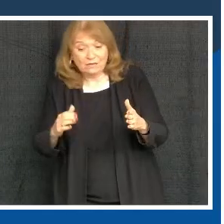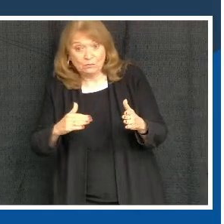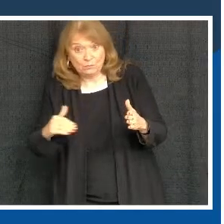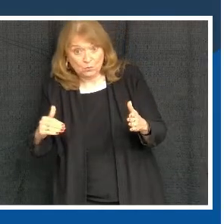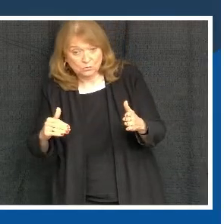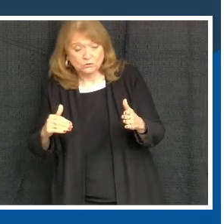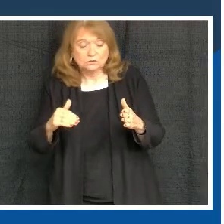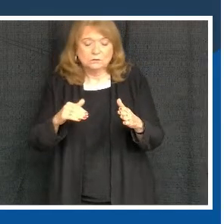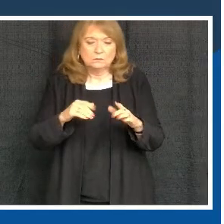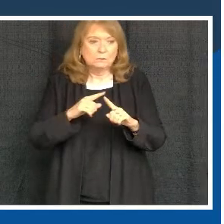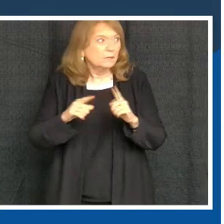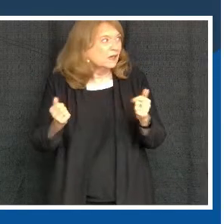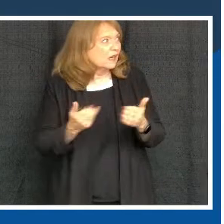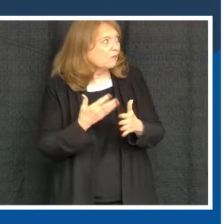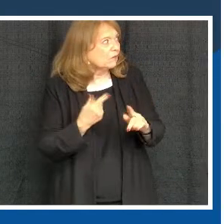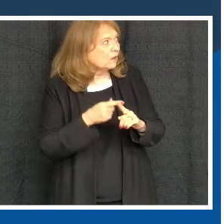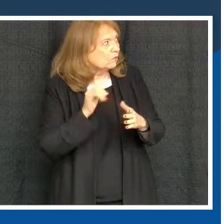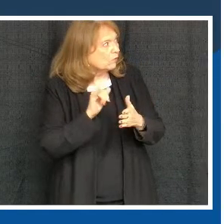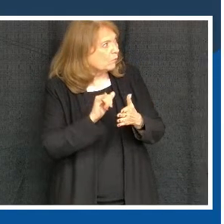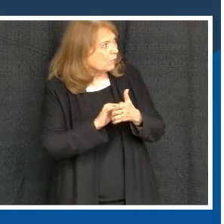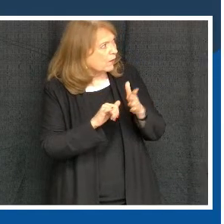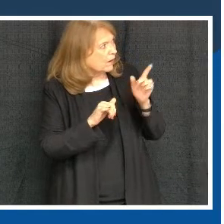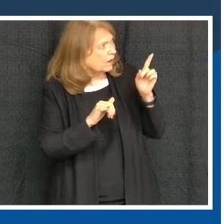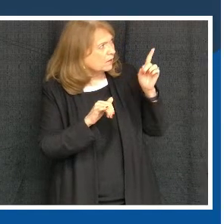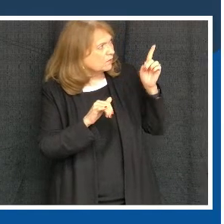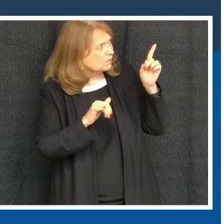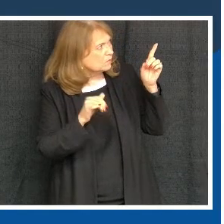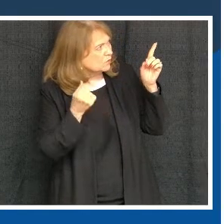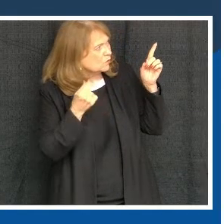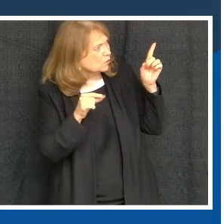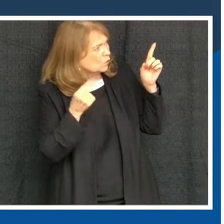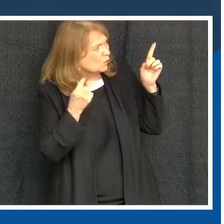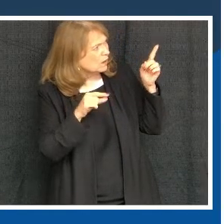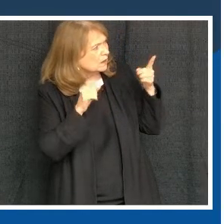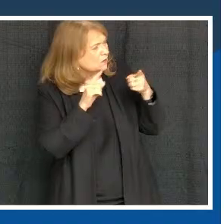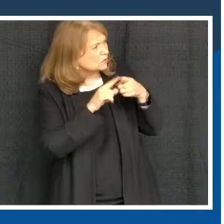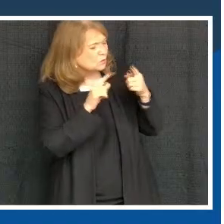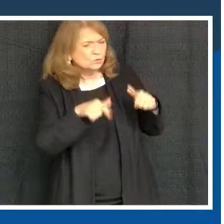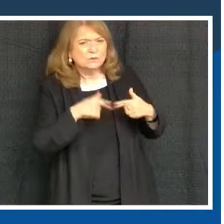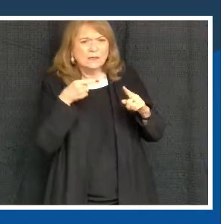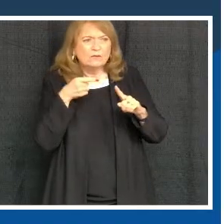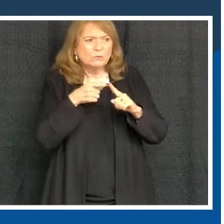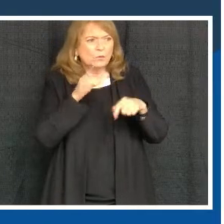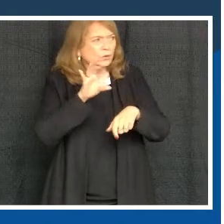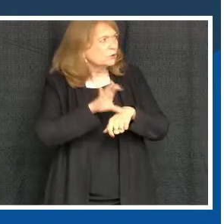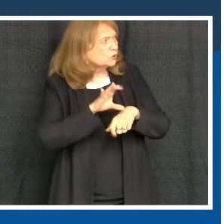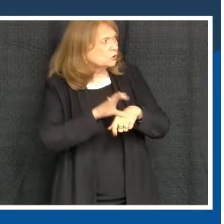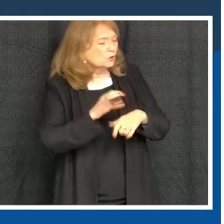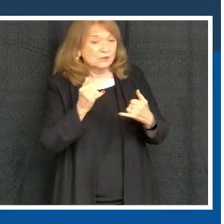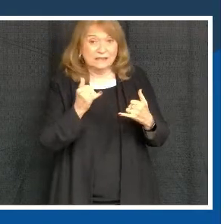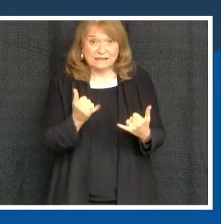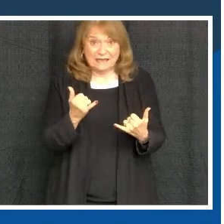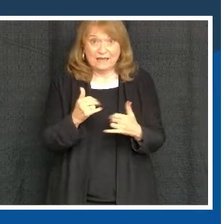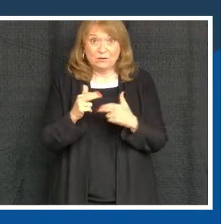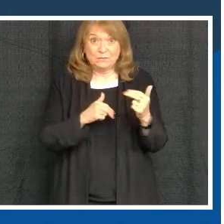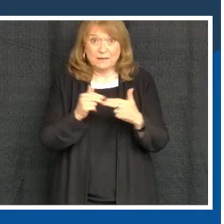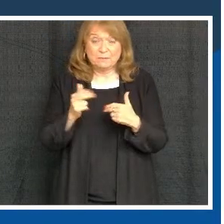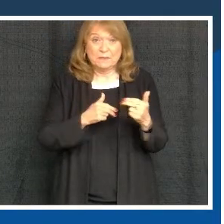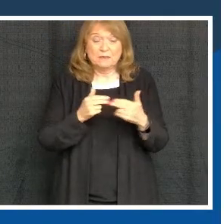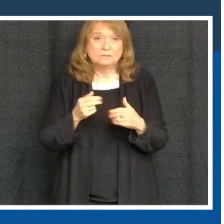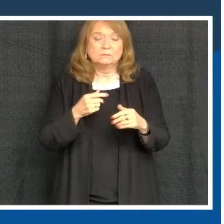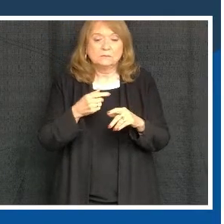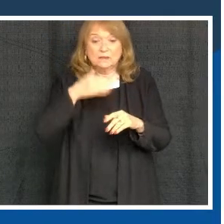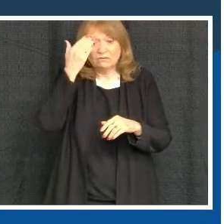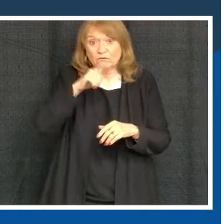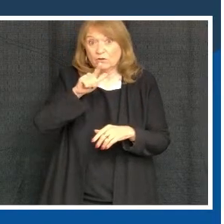that green ag parcel through the Life Point Church that's getting built right now. In front of Life